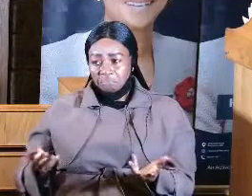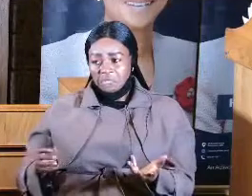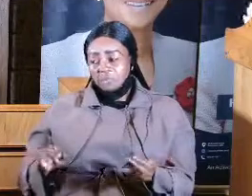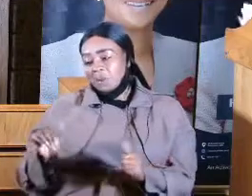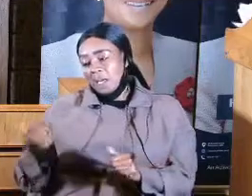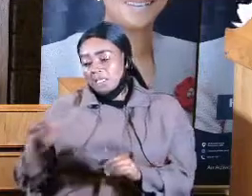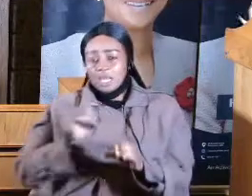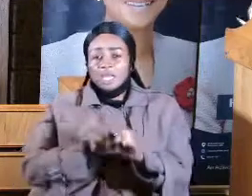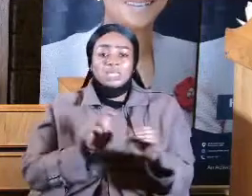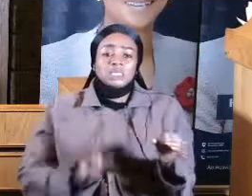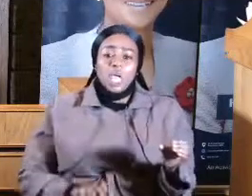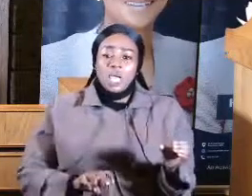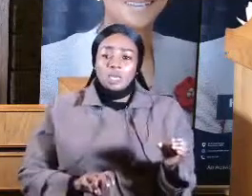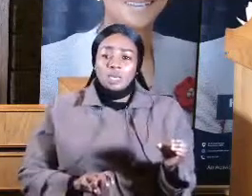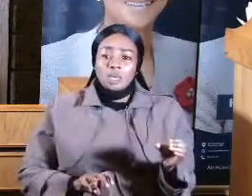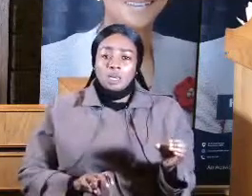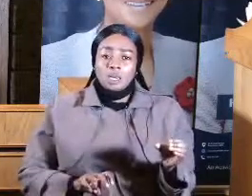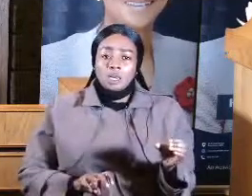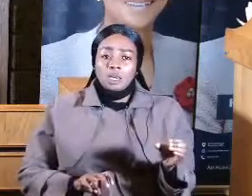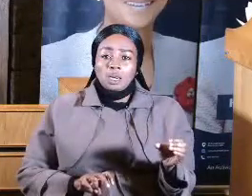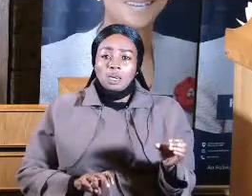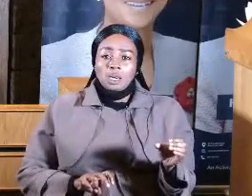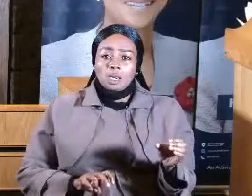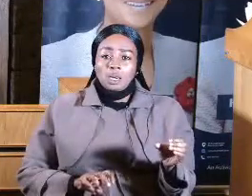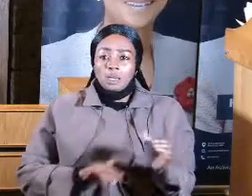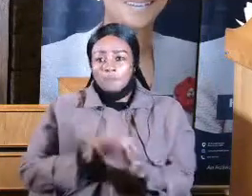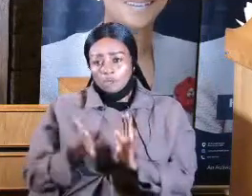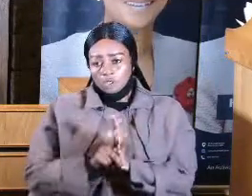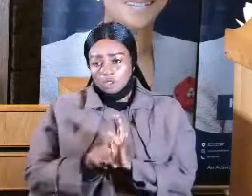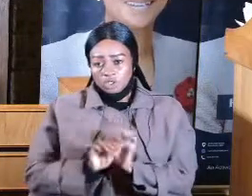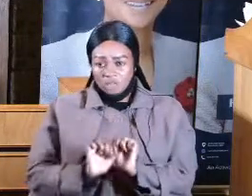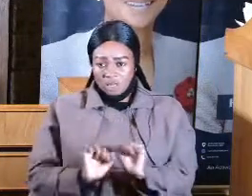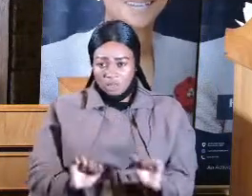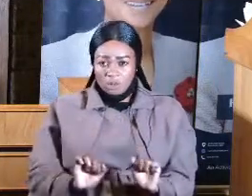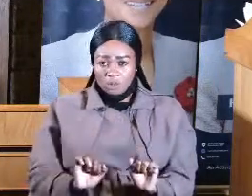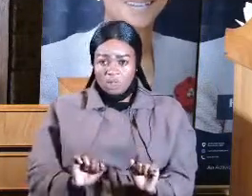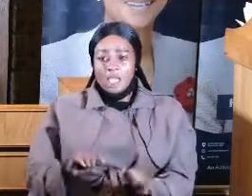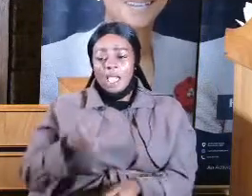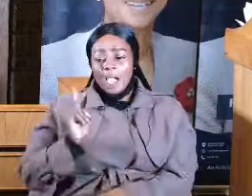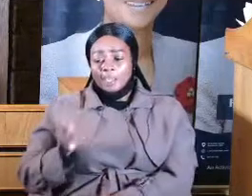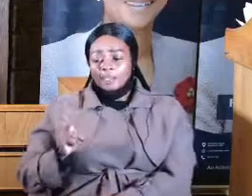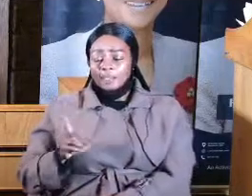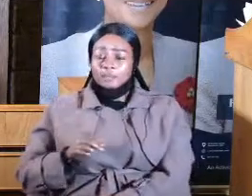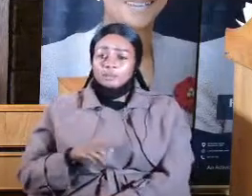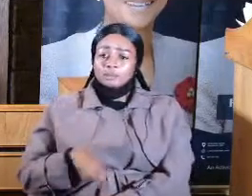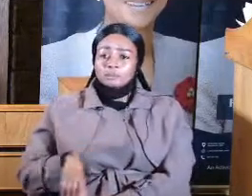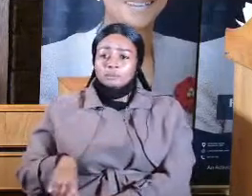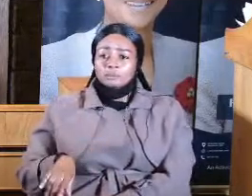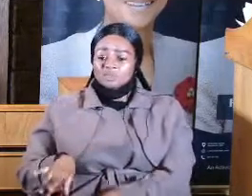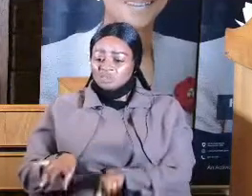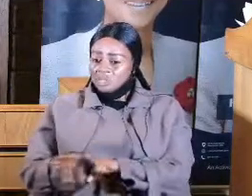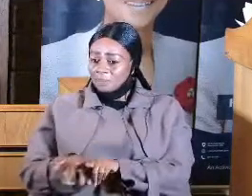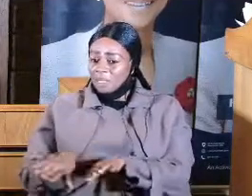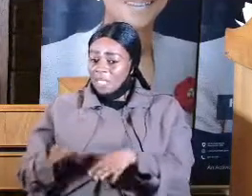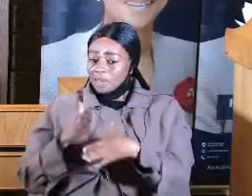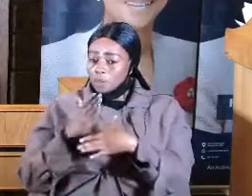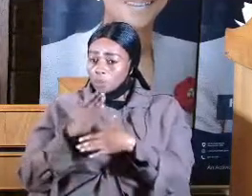vacating the positions. And also, because we know that at work, when we've